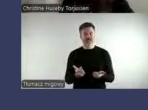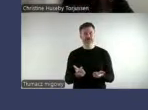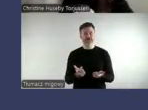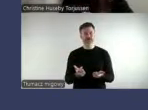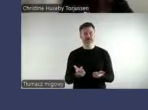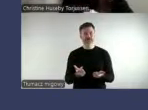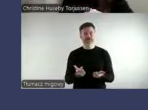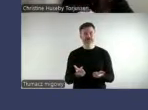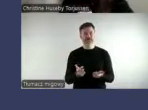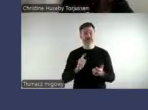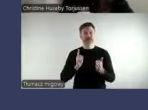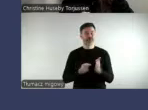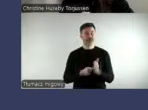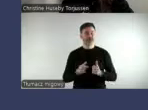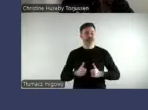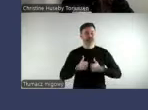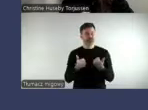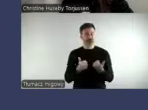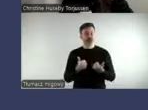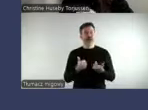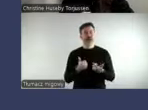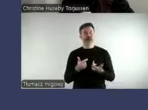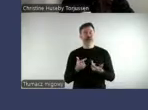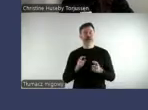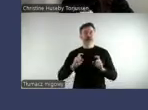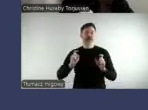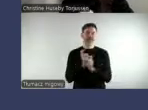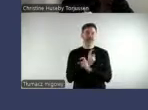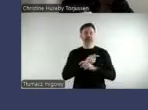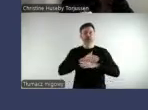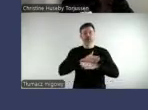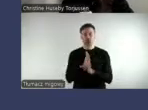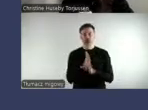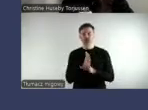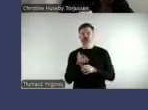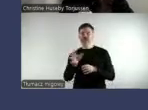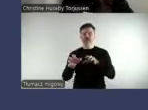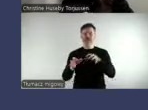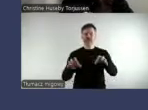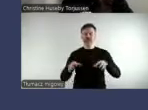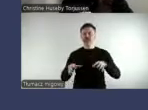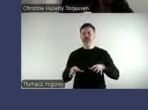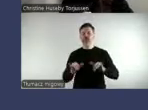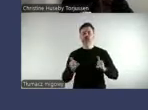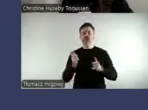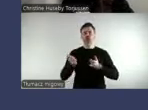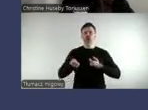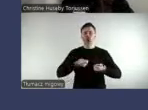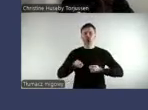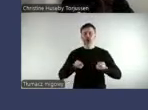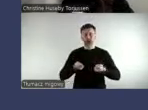So everyone knows who is coordinating if something happens. So the police is always